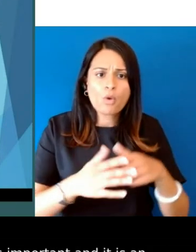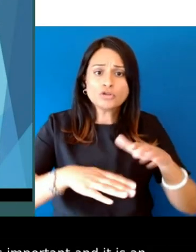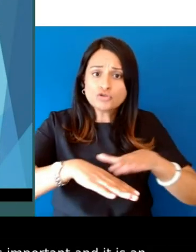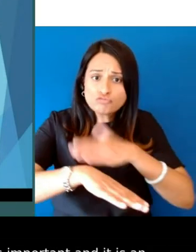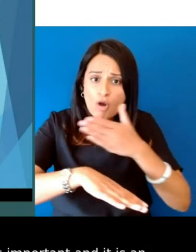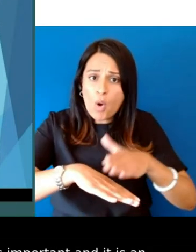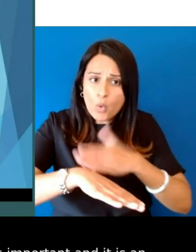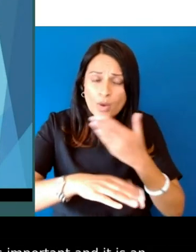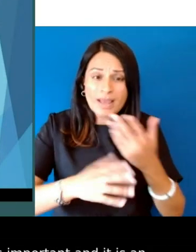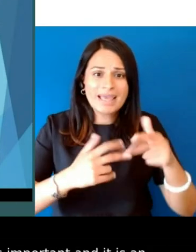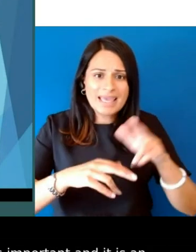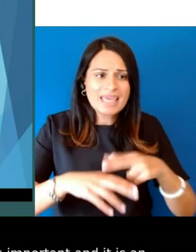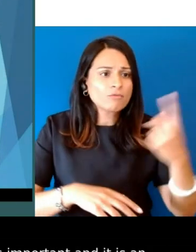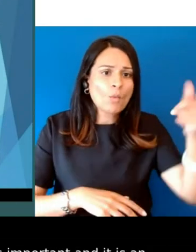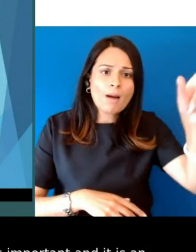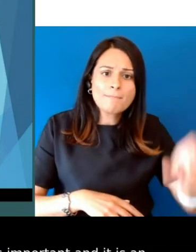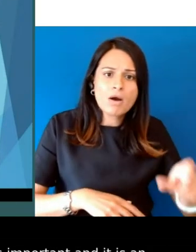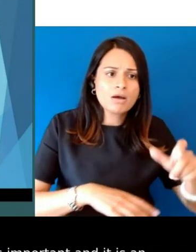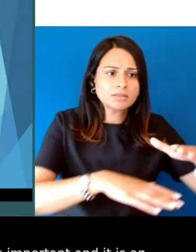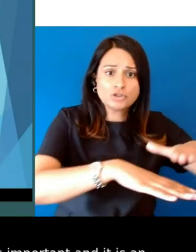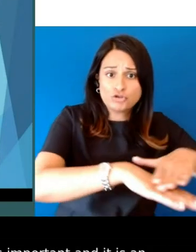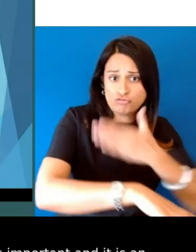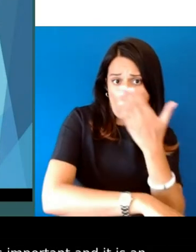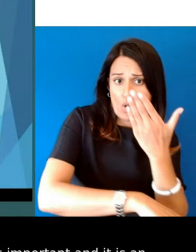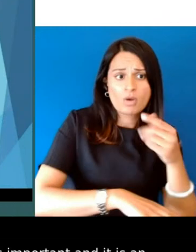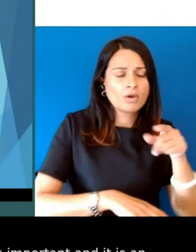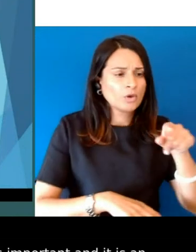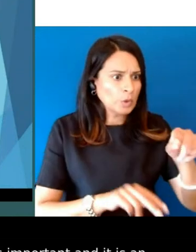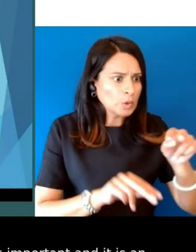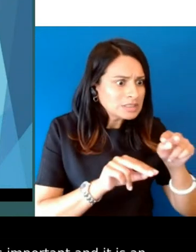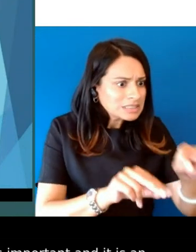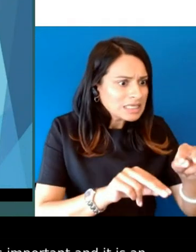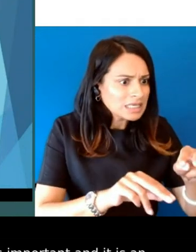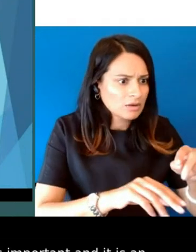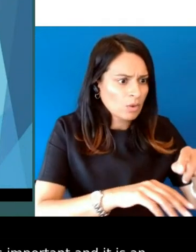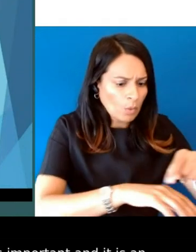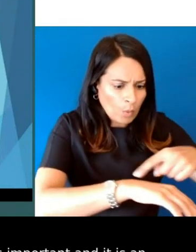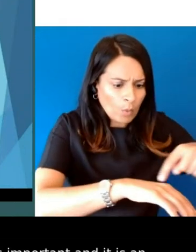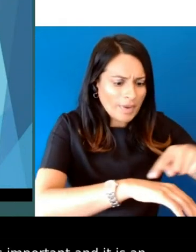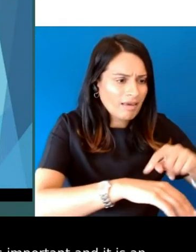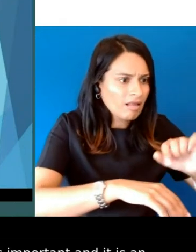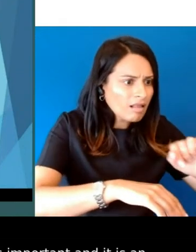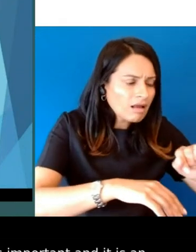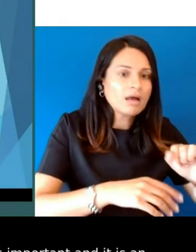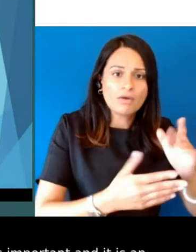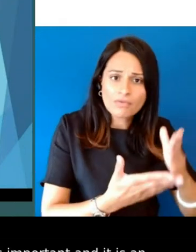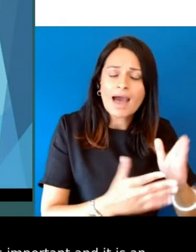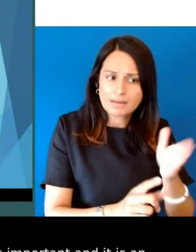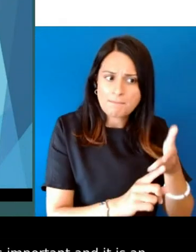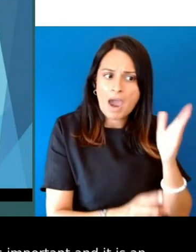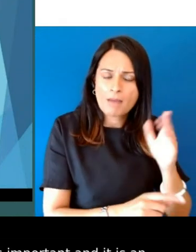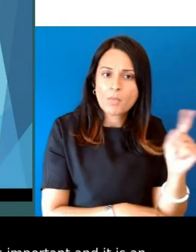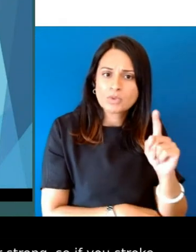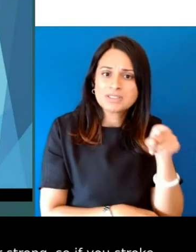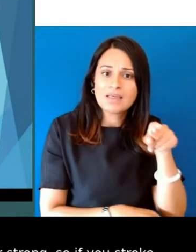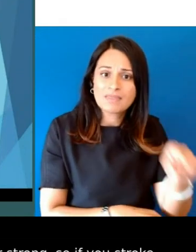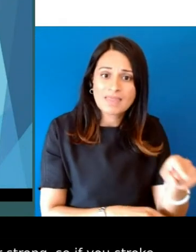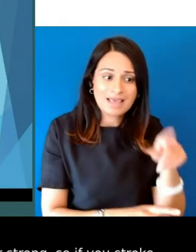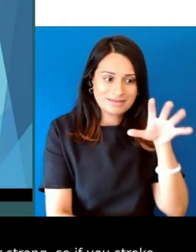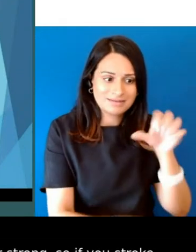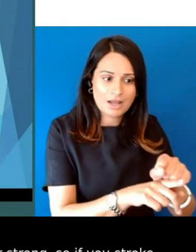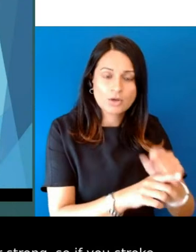stroke somebody with urticaria and you suddenly see a wheel forming that's a very good indication to diagnose chronic